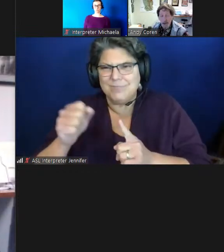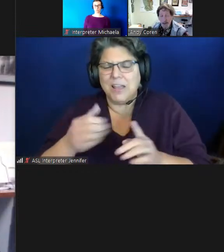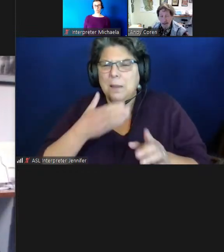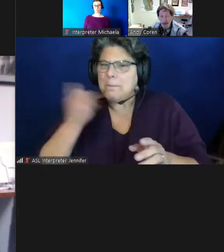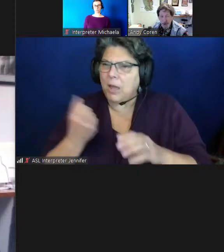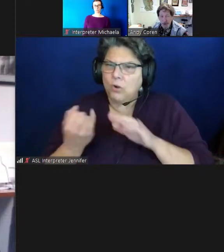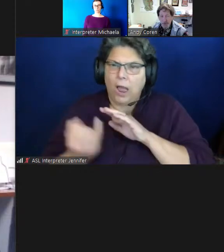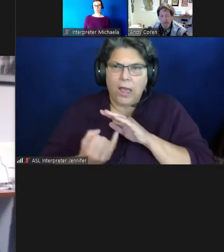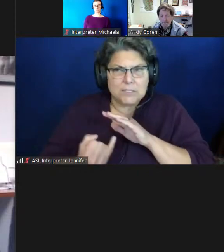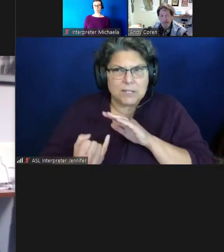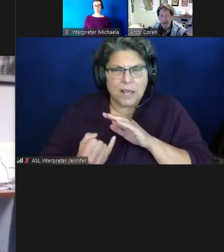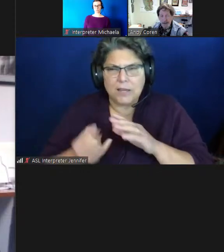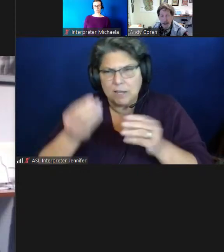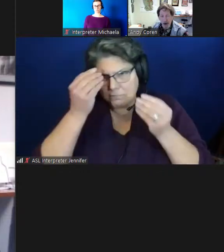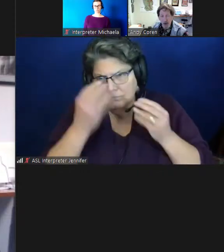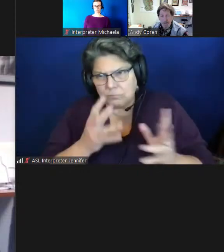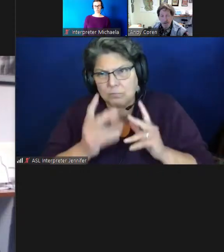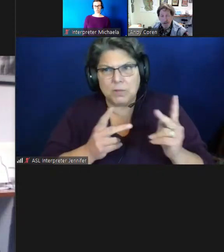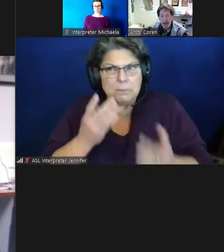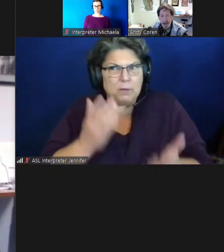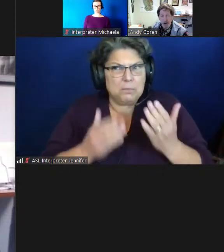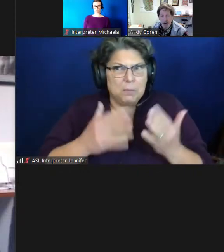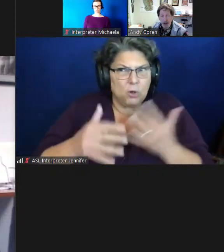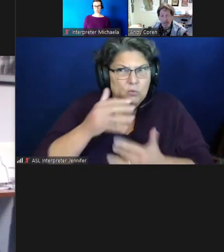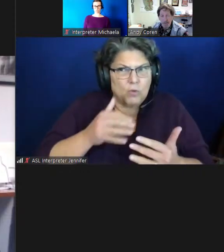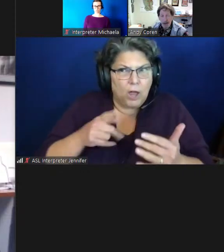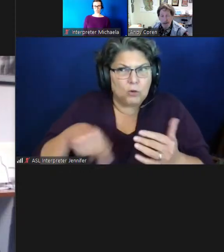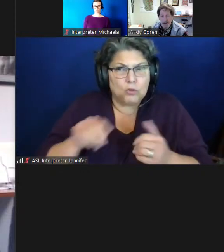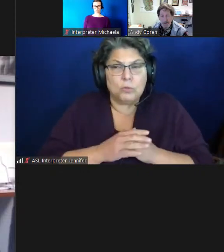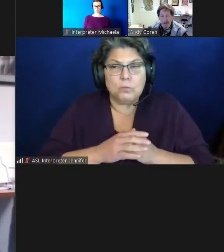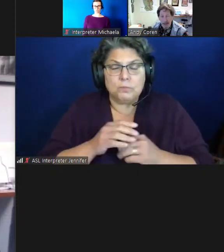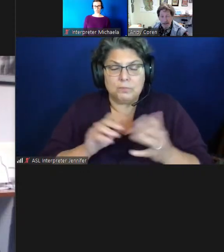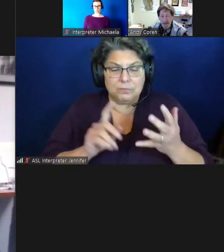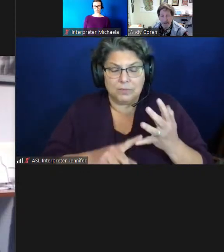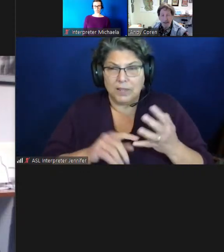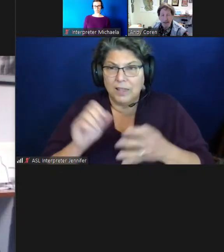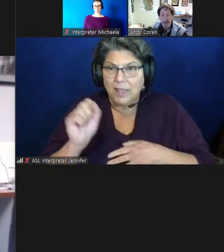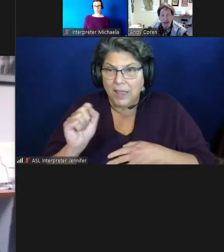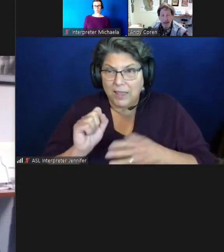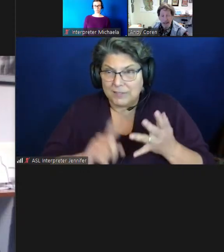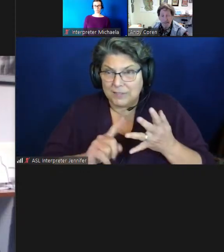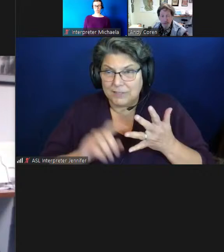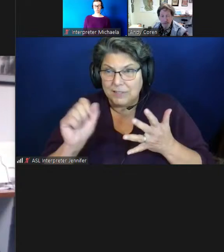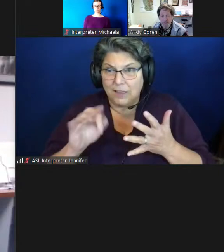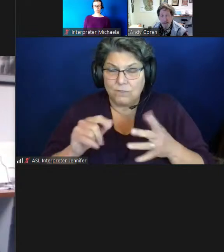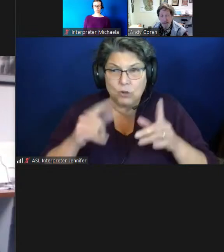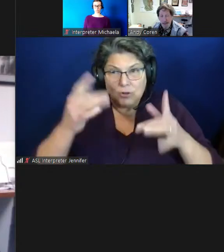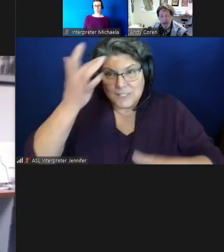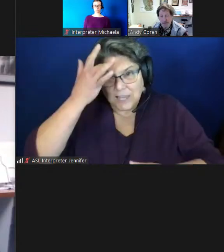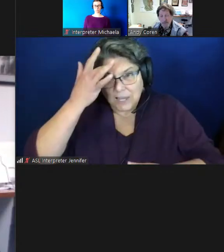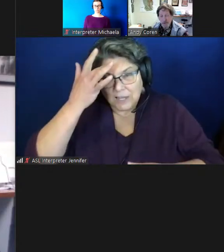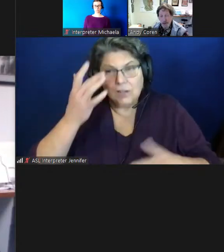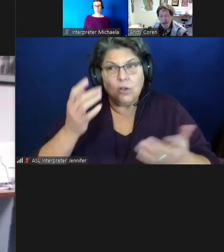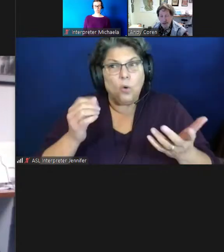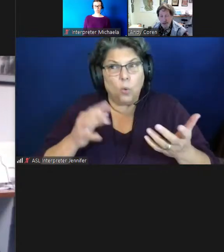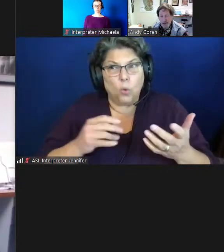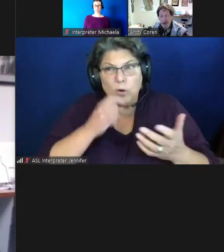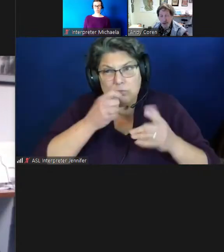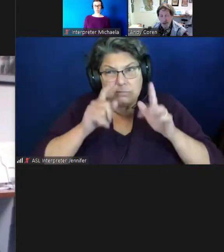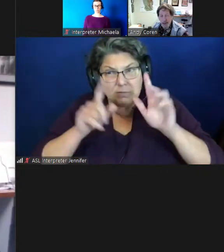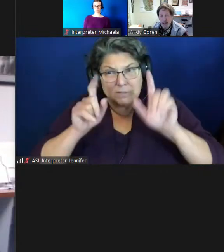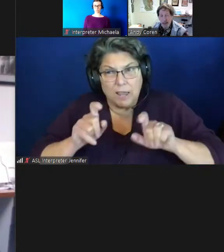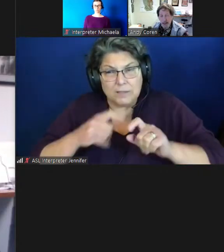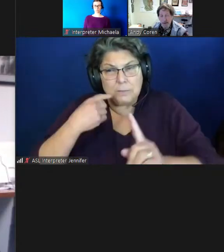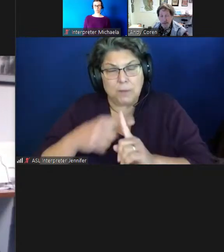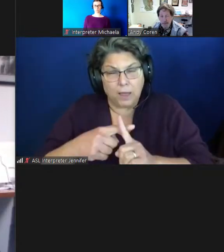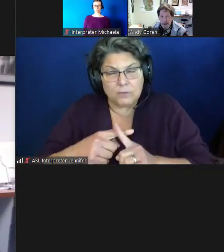close contacts know. Stay home if you're sick or you have a positive test. And improve ventilation for